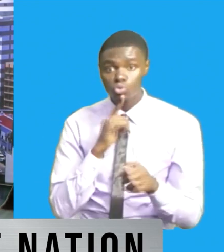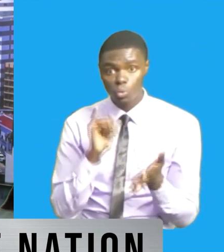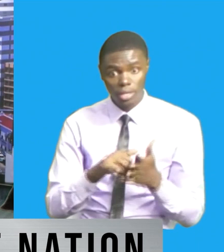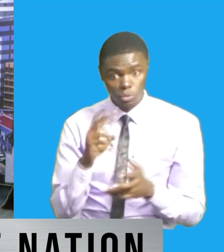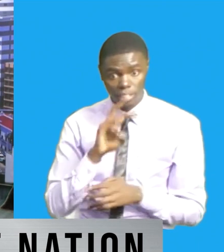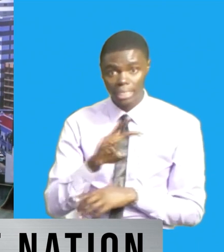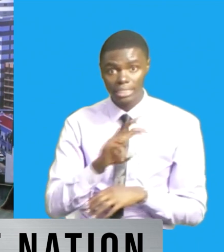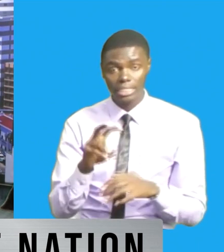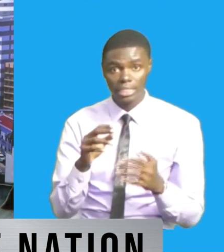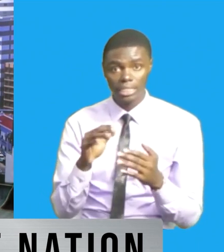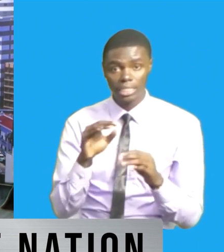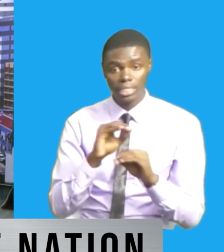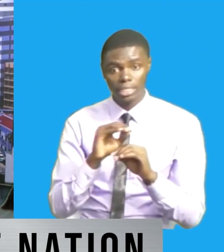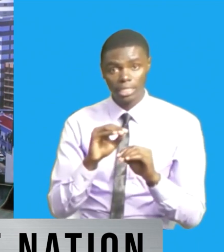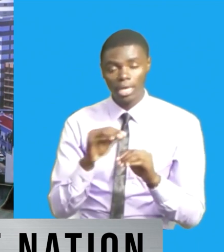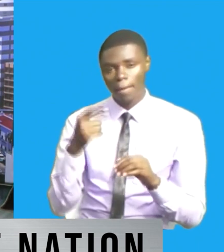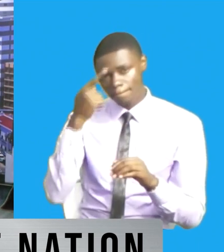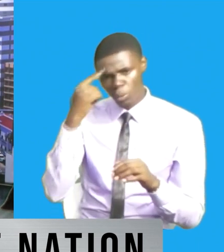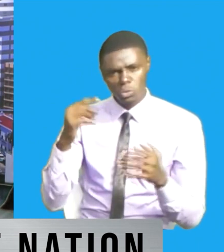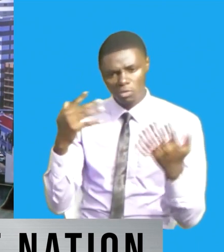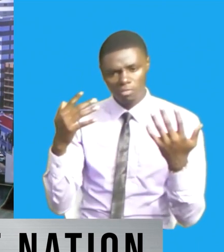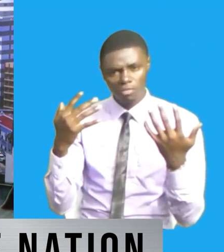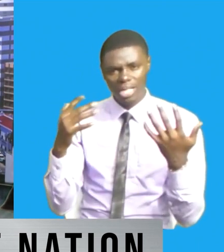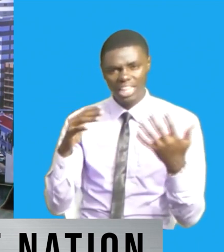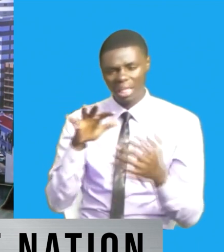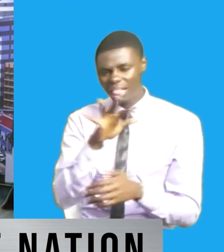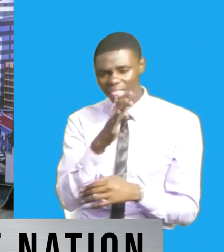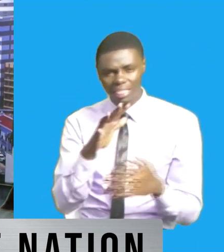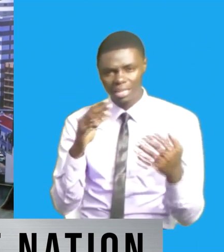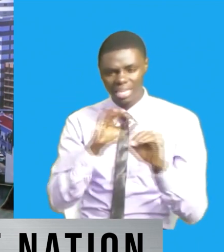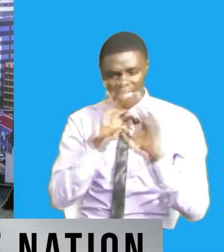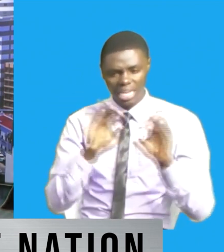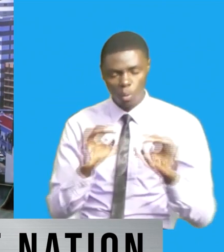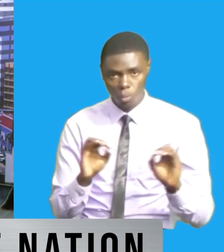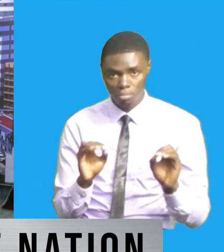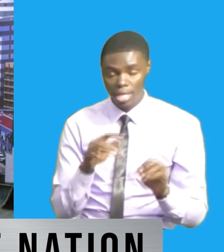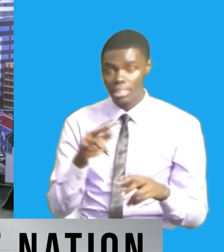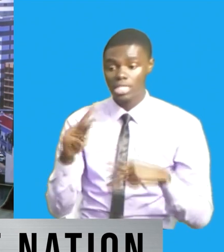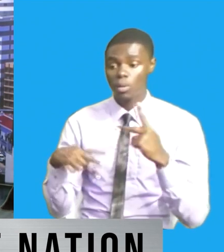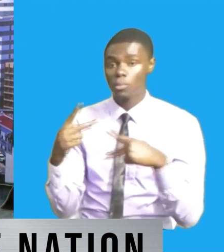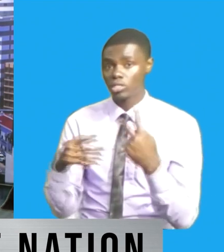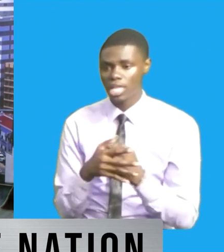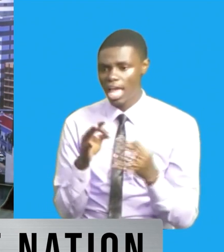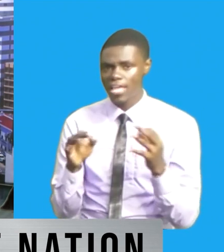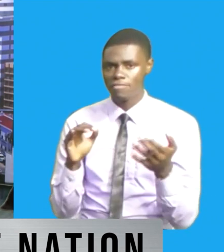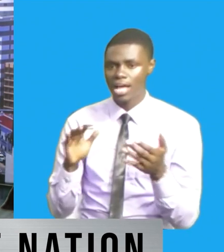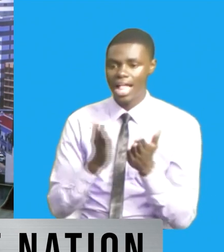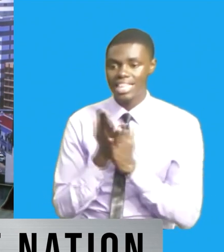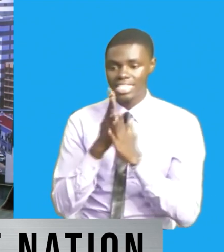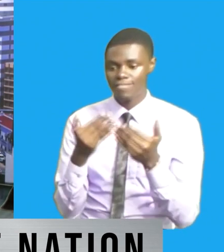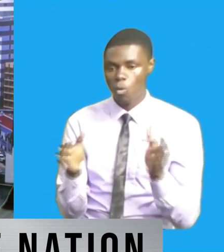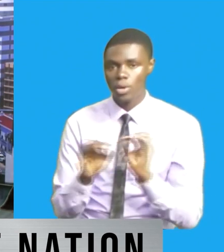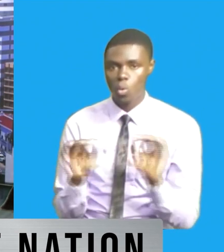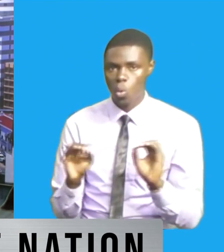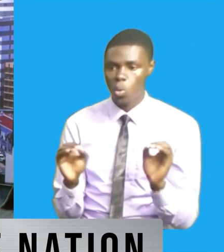inside? It's because of that opaqueness that was there. And that is something that you're saying, even this process, if the servers are not going to be open,